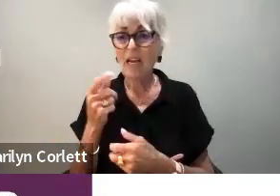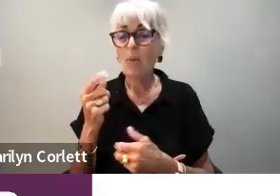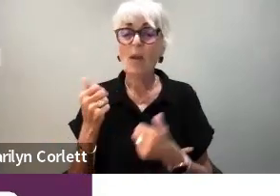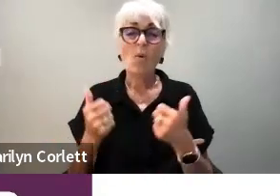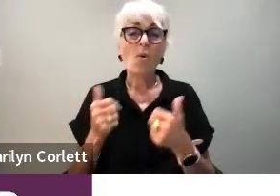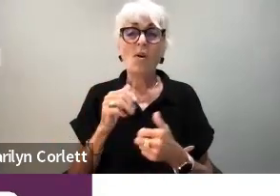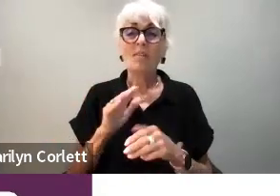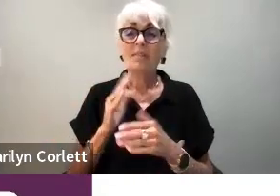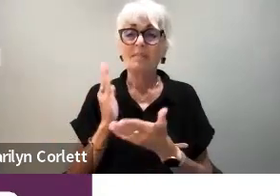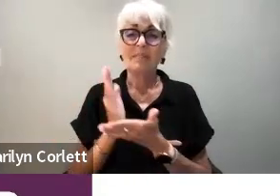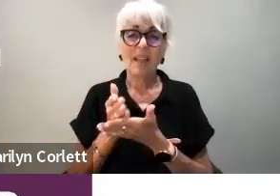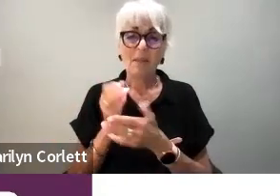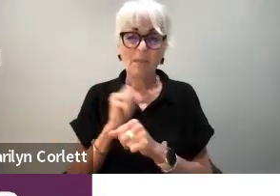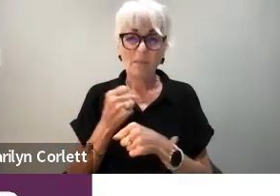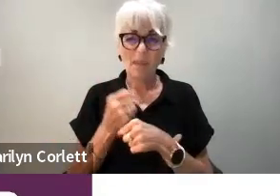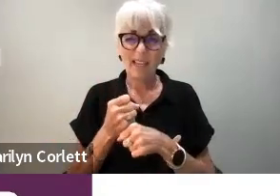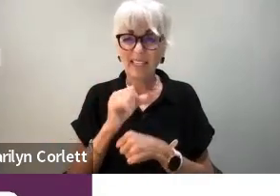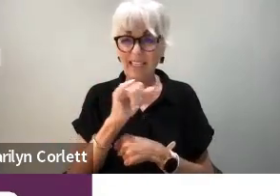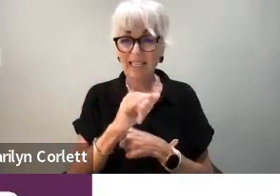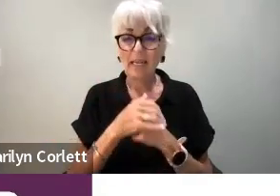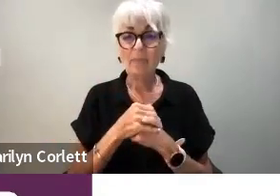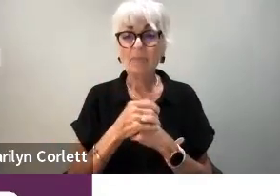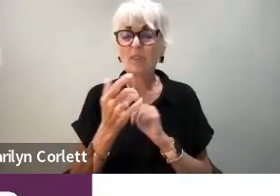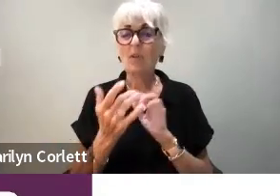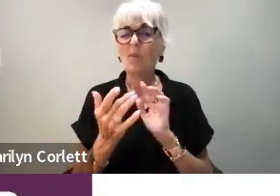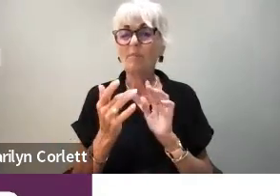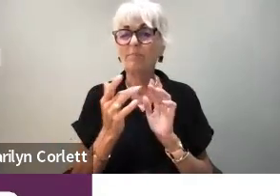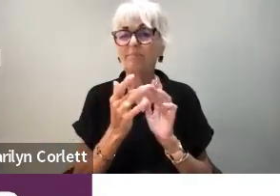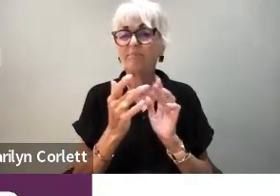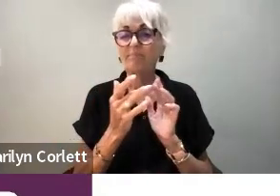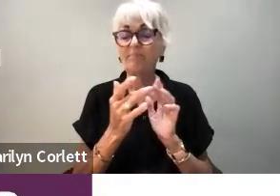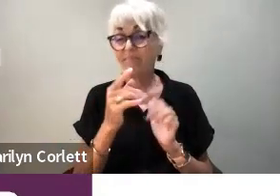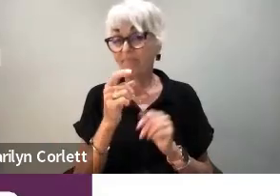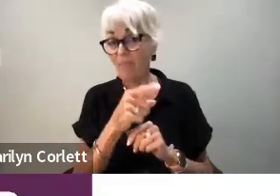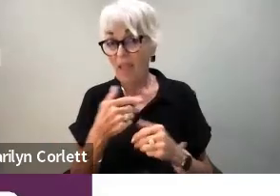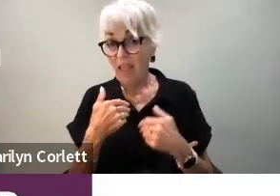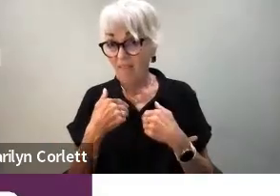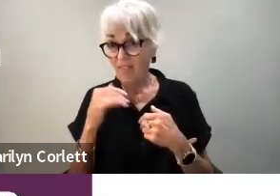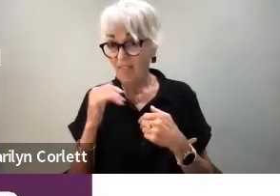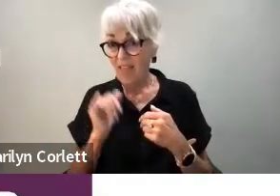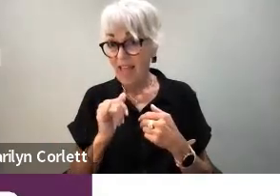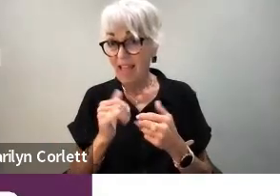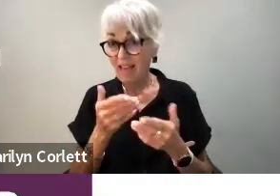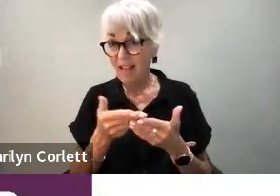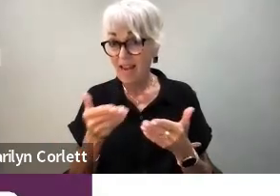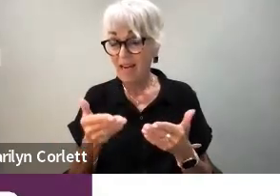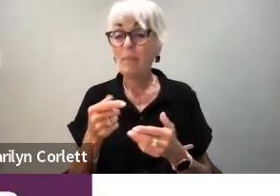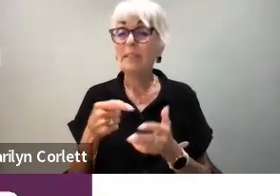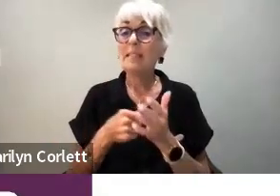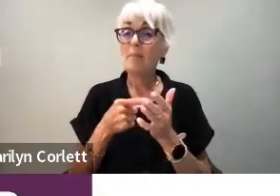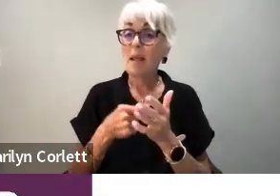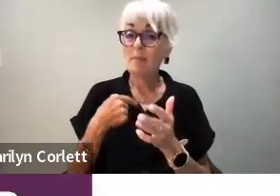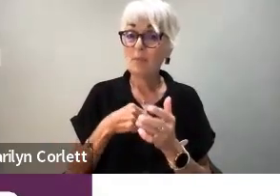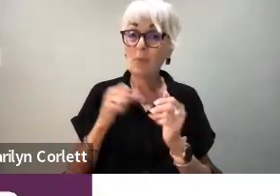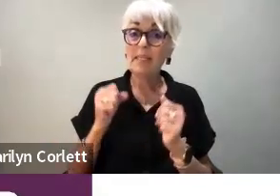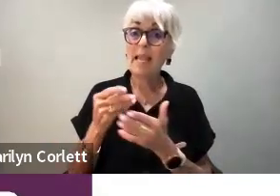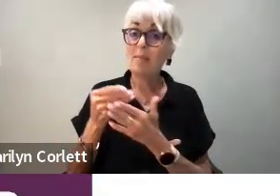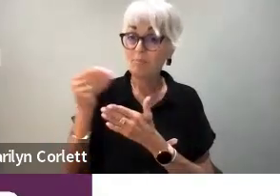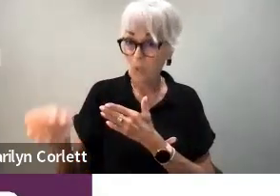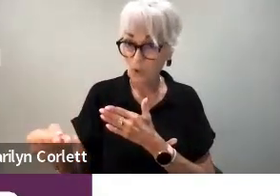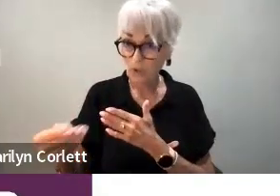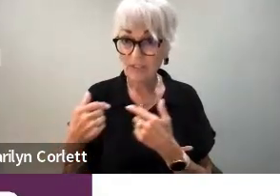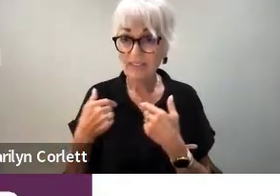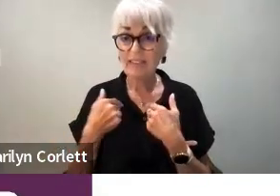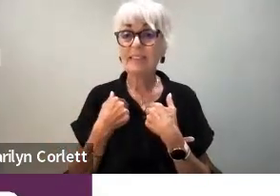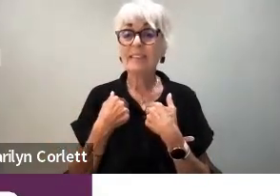anymore. So just reach out and ask, hey, do you have this item? And sometimes we're able to purchase it. And